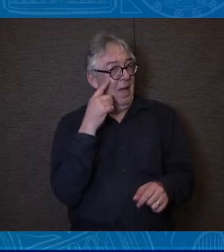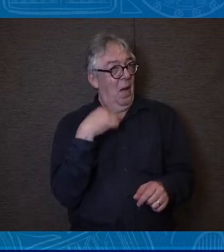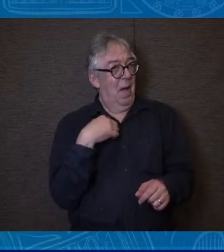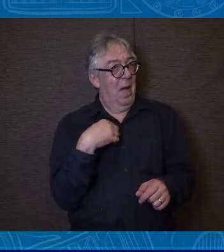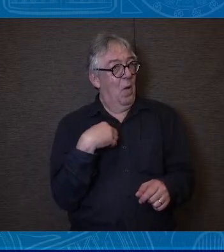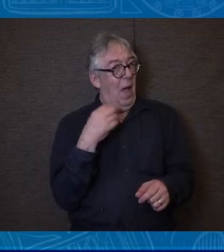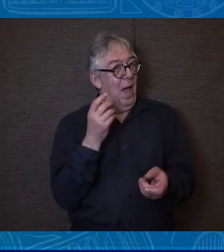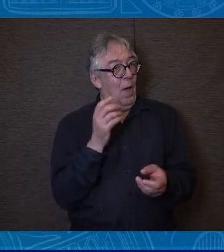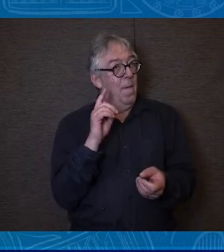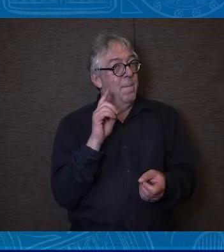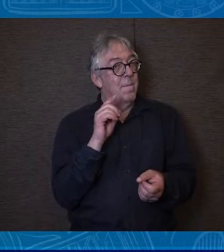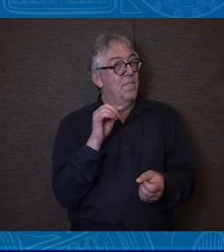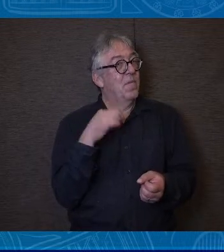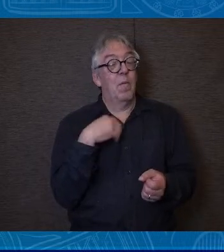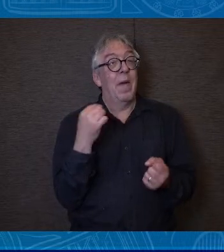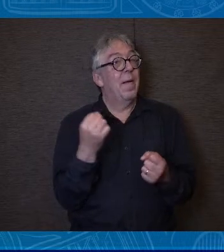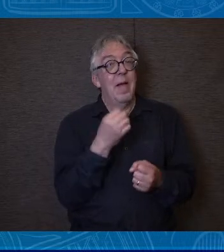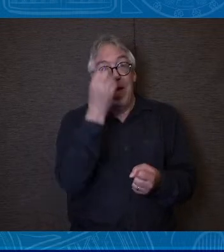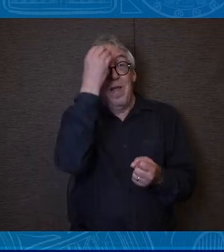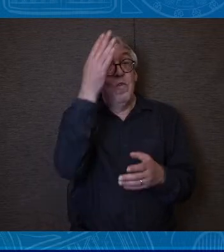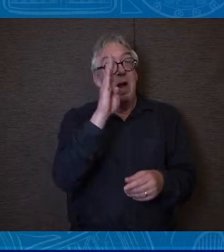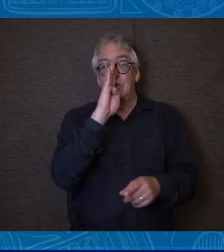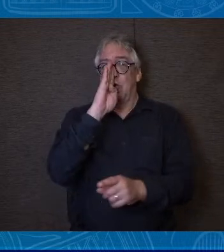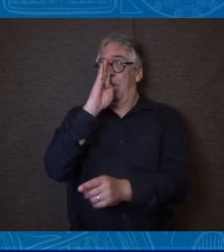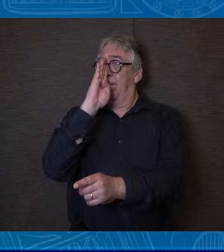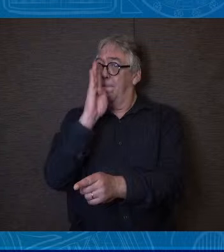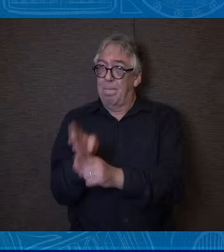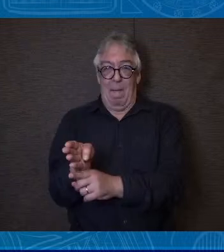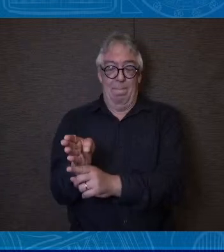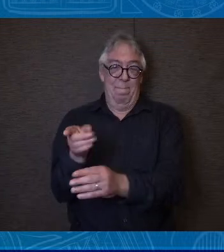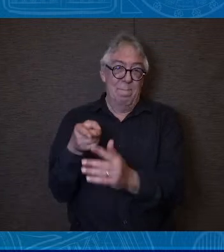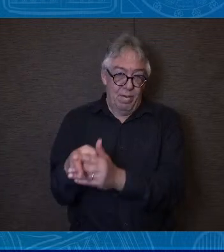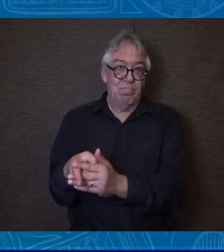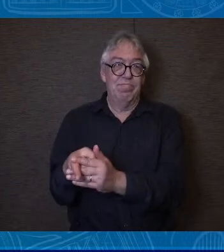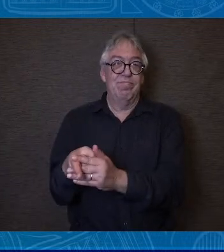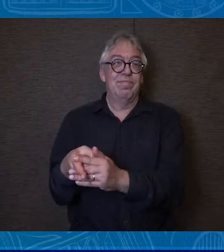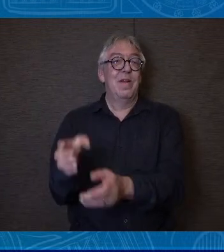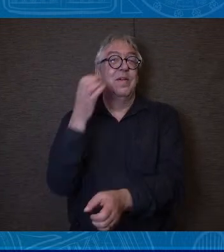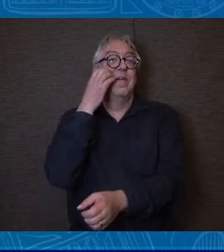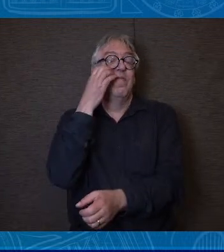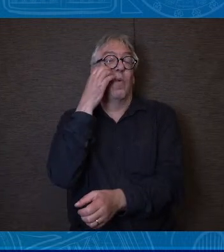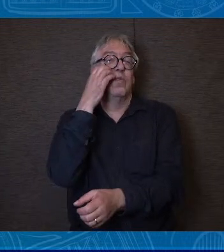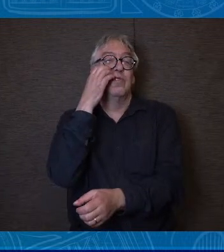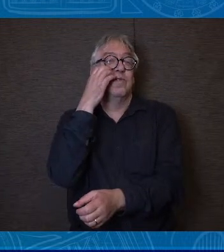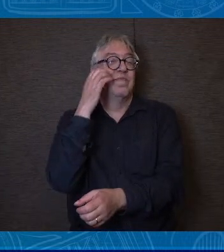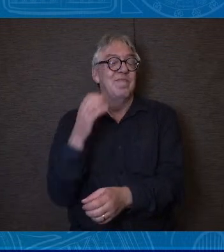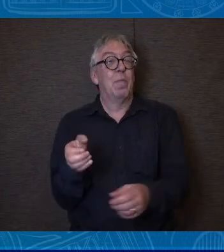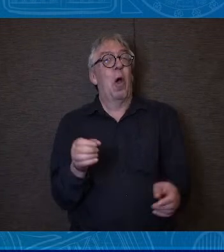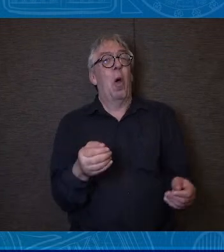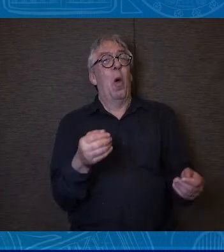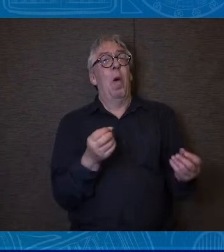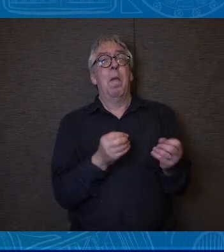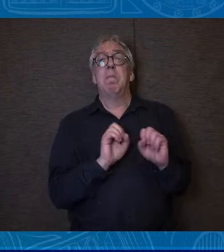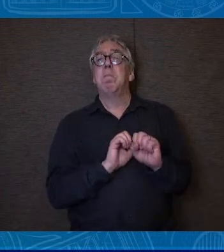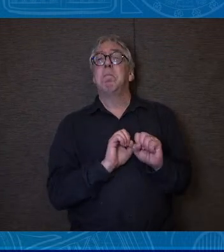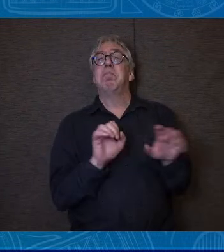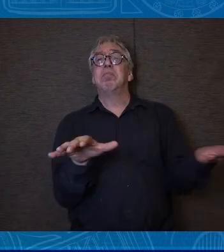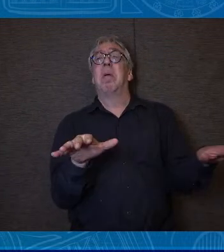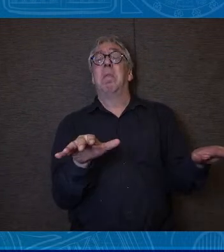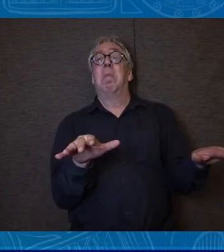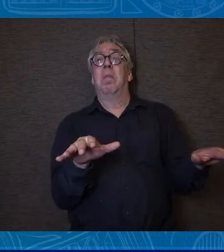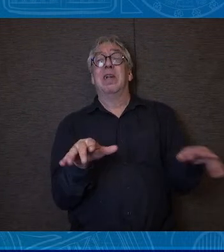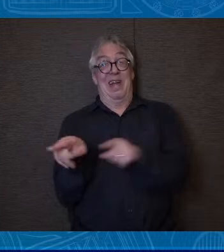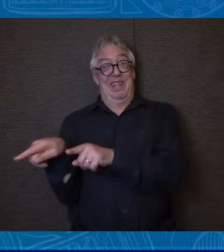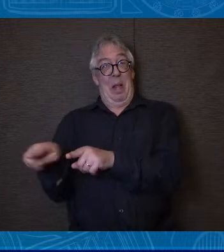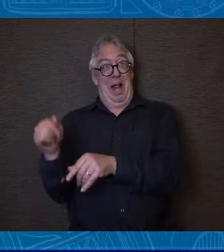phones. Like, for example, for those last mile, which needs immediate information,